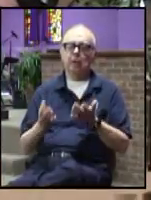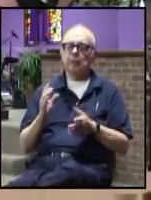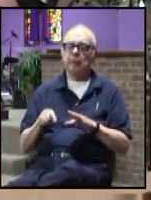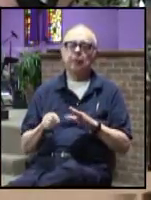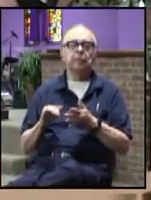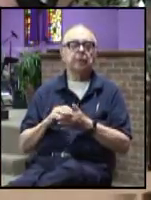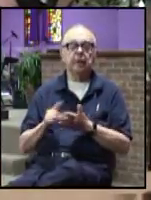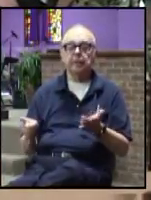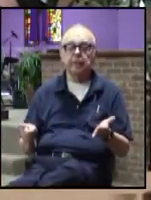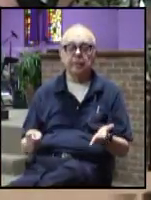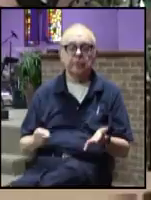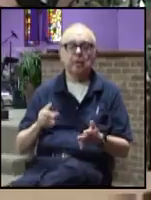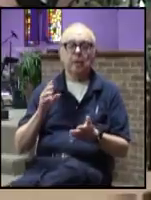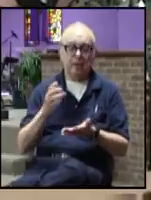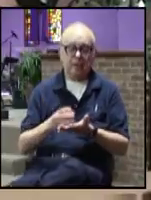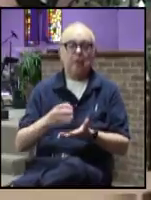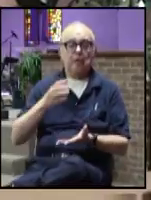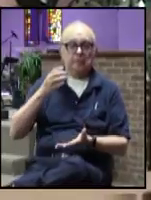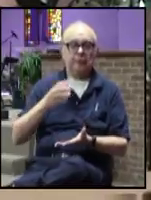might need these.